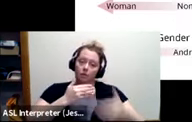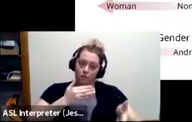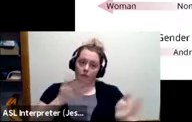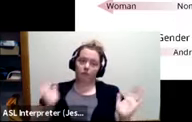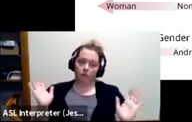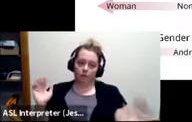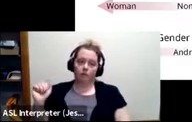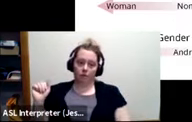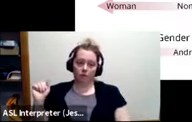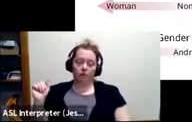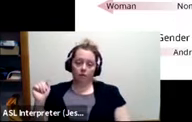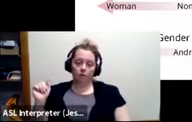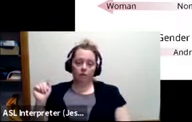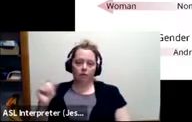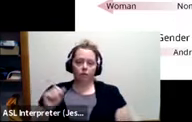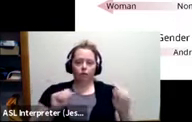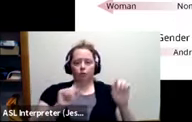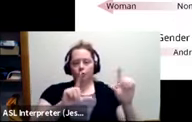Next slide.